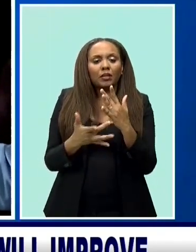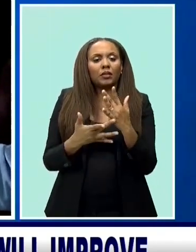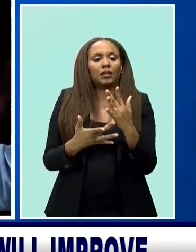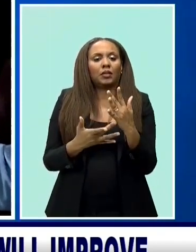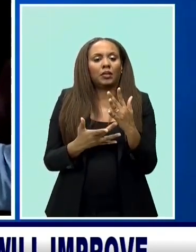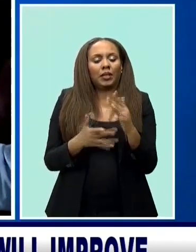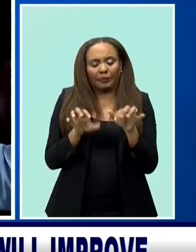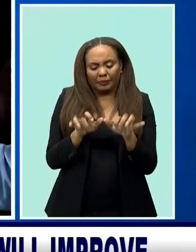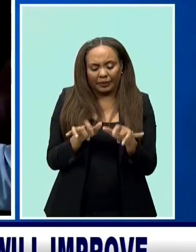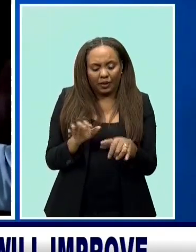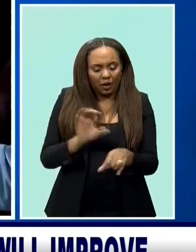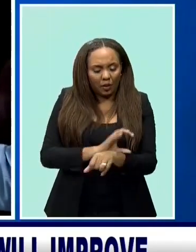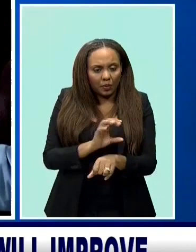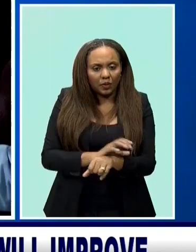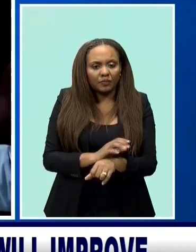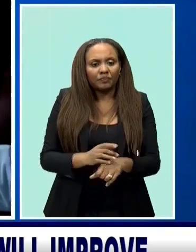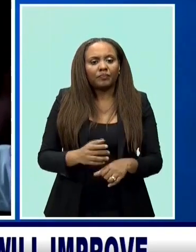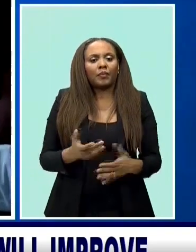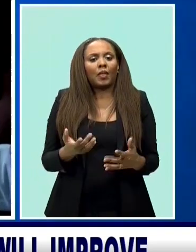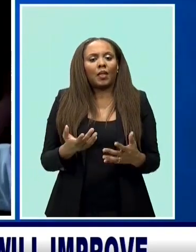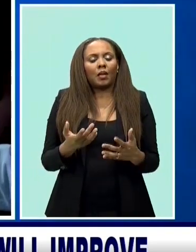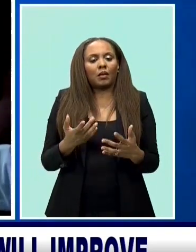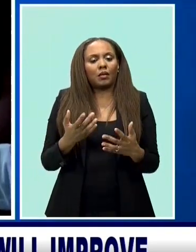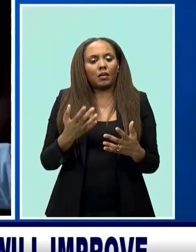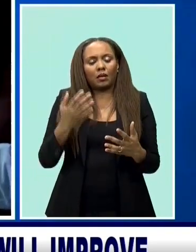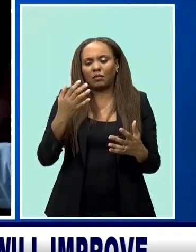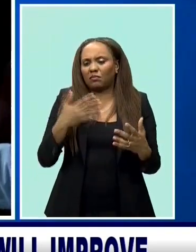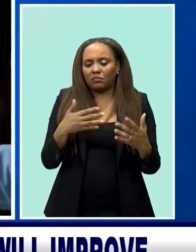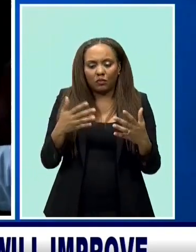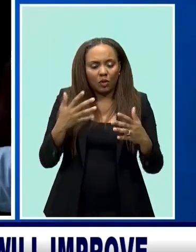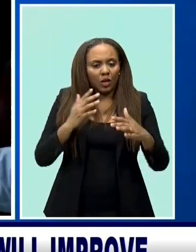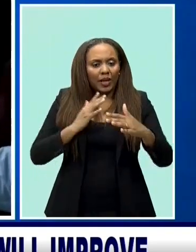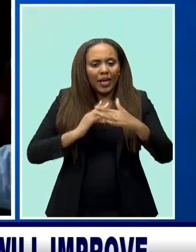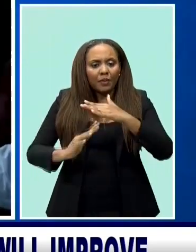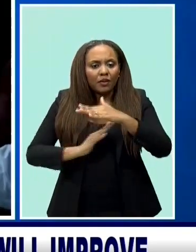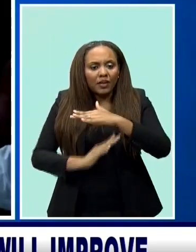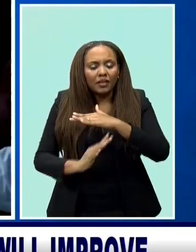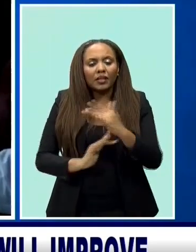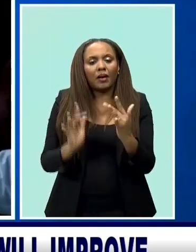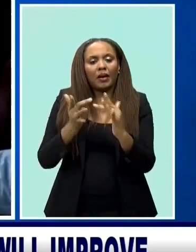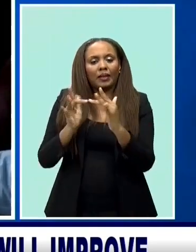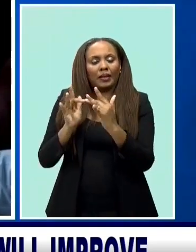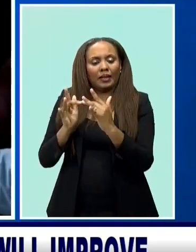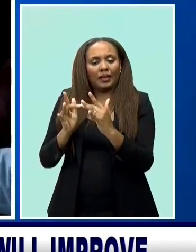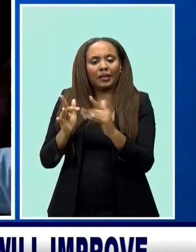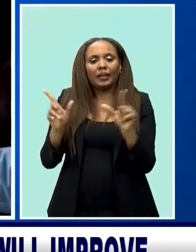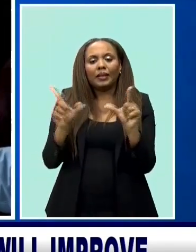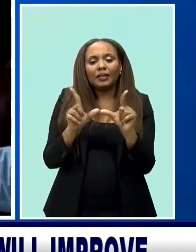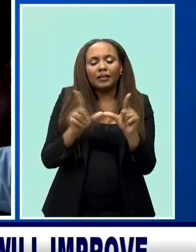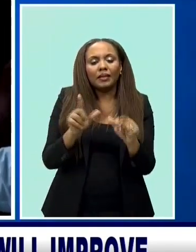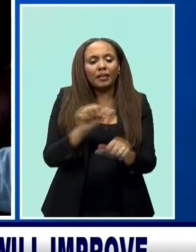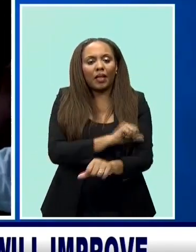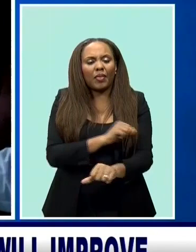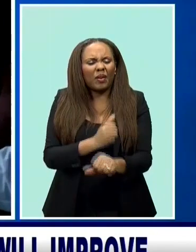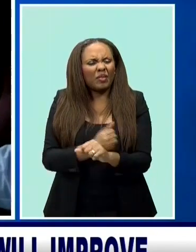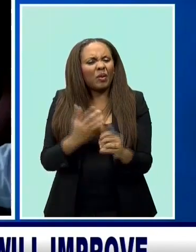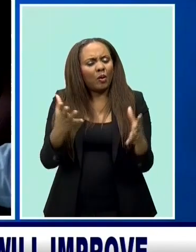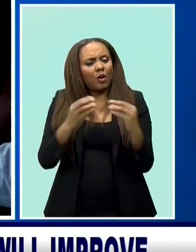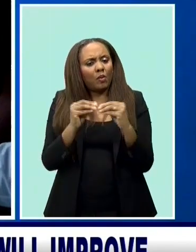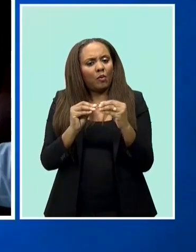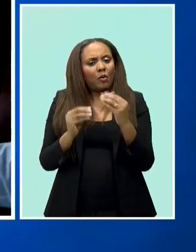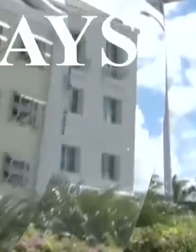is filing online, going to immigration online, going to licensing authority online, digital